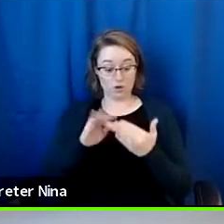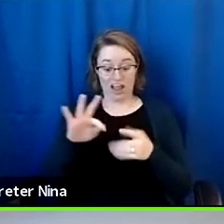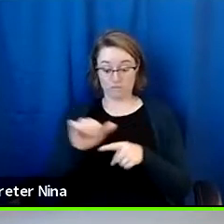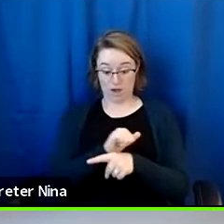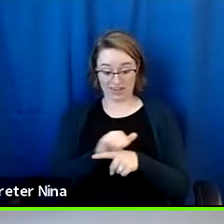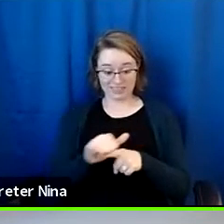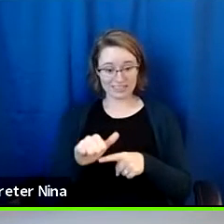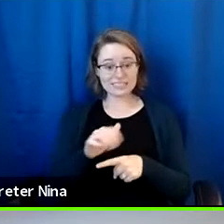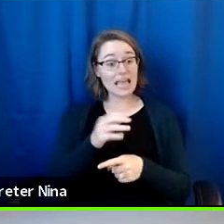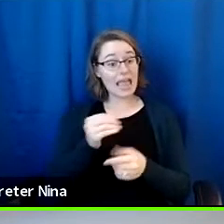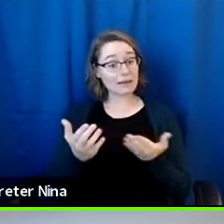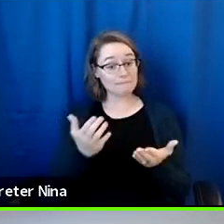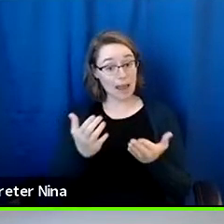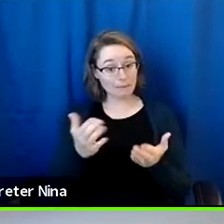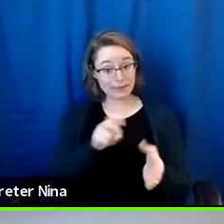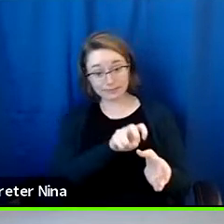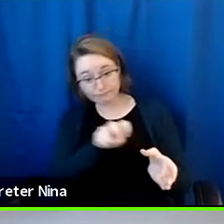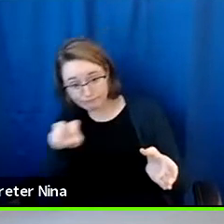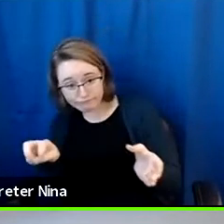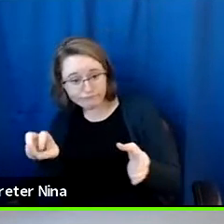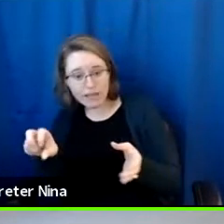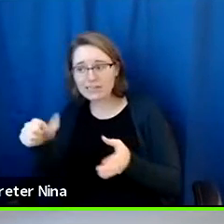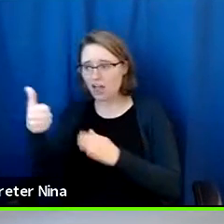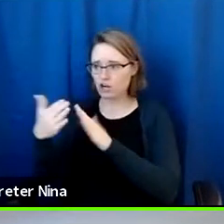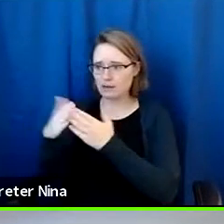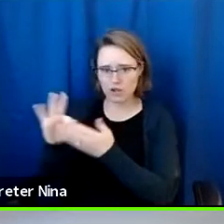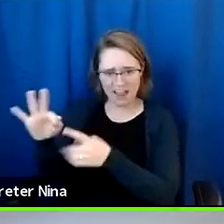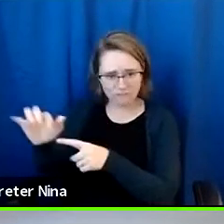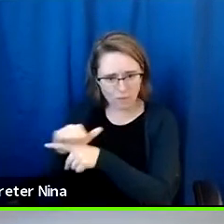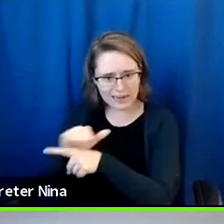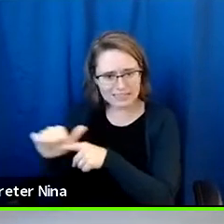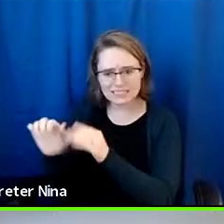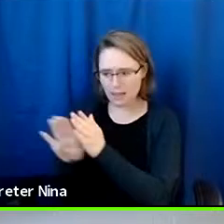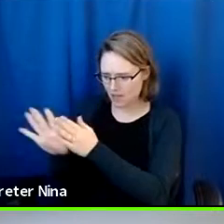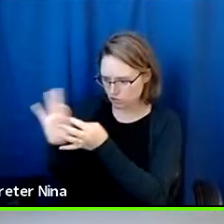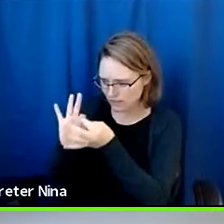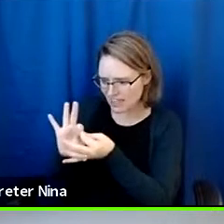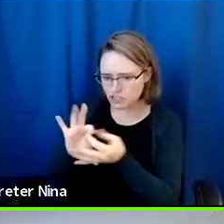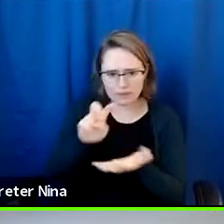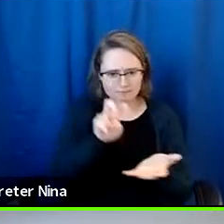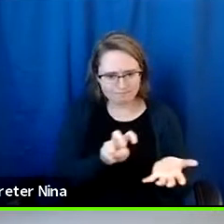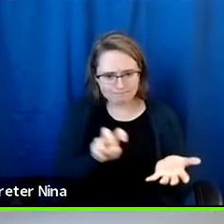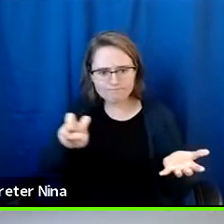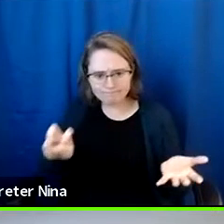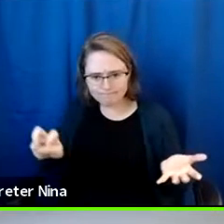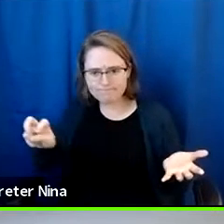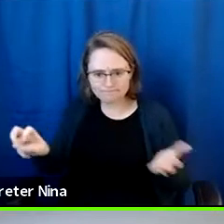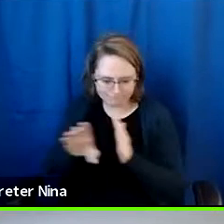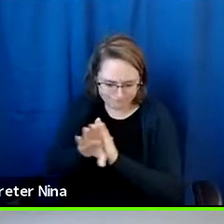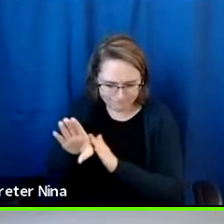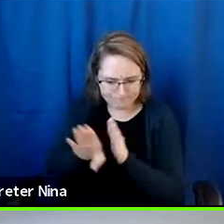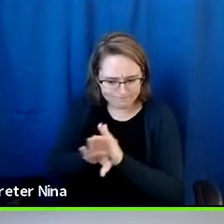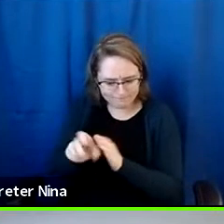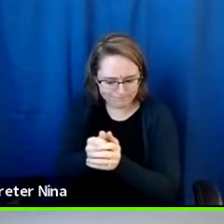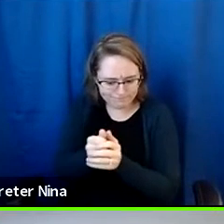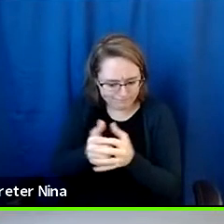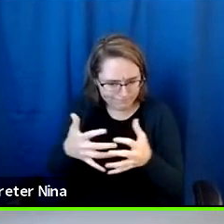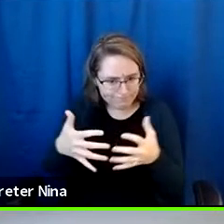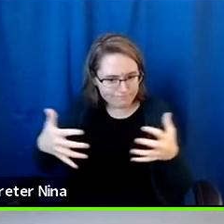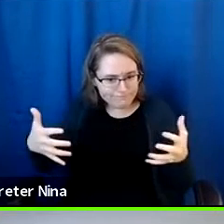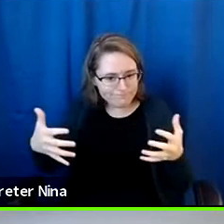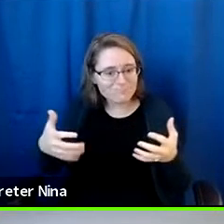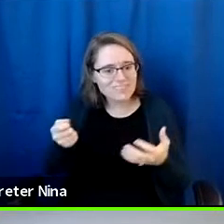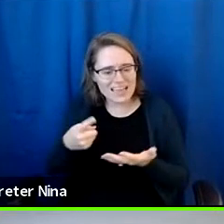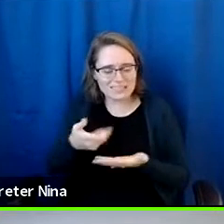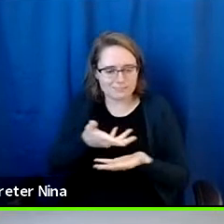may exit that one and enter another one, and you build relationships and you just keep building on that. And the whole thing is, it's